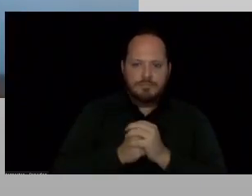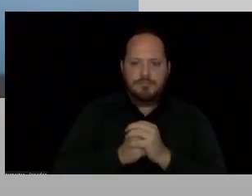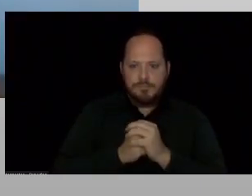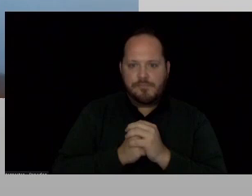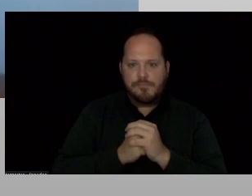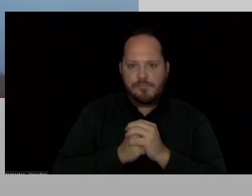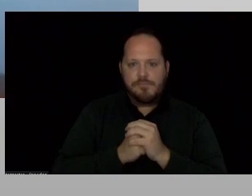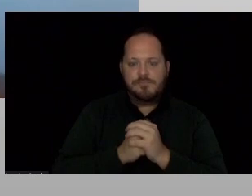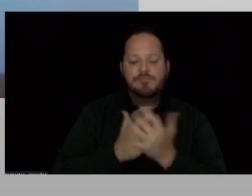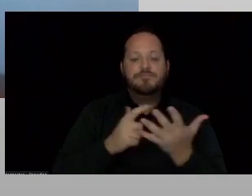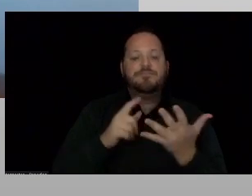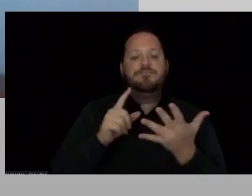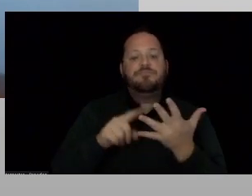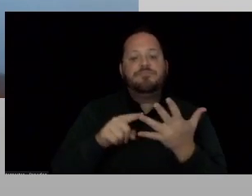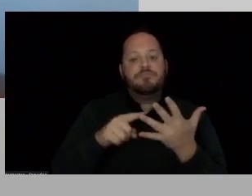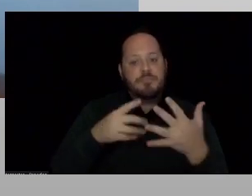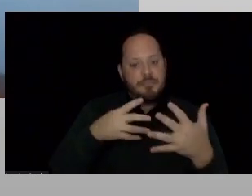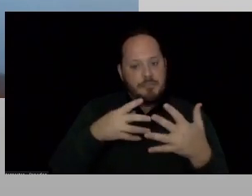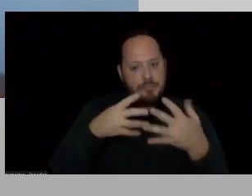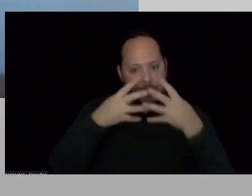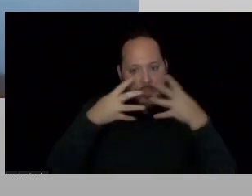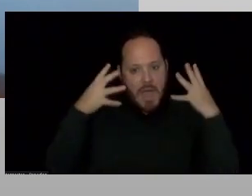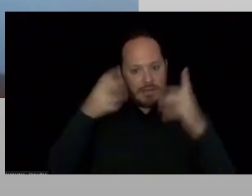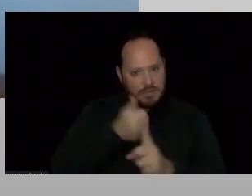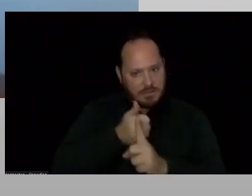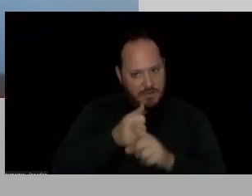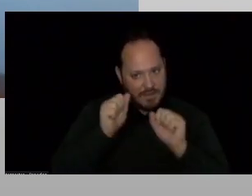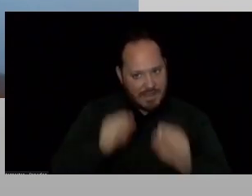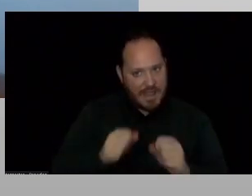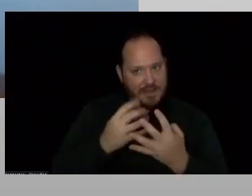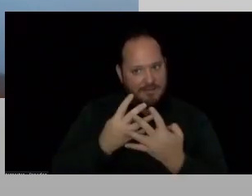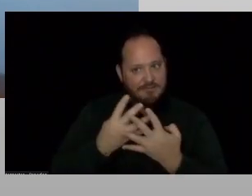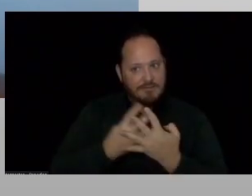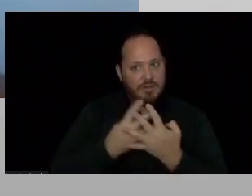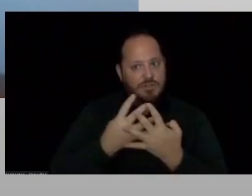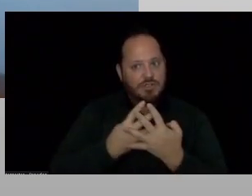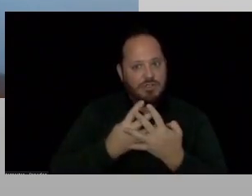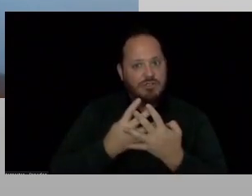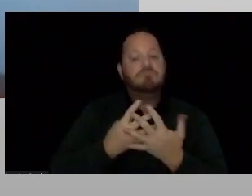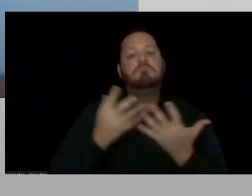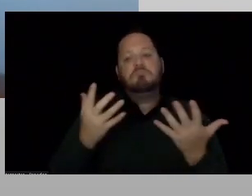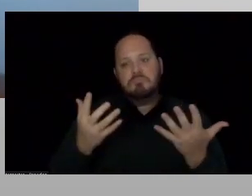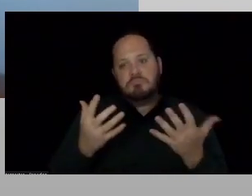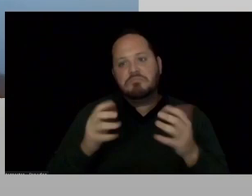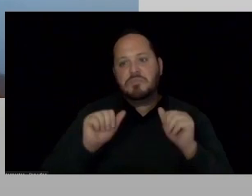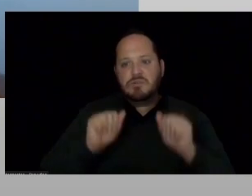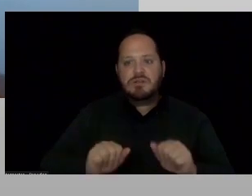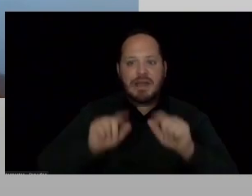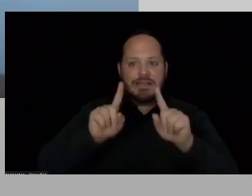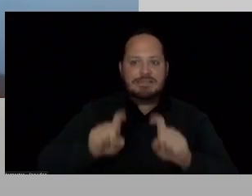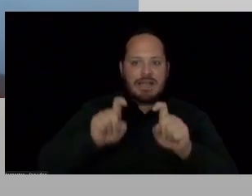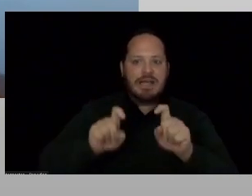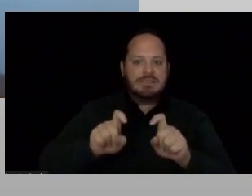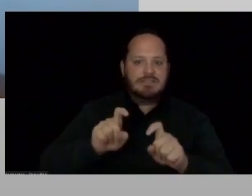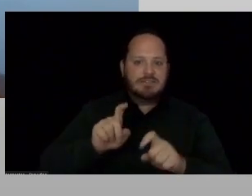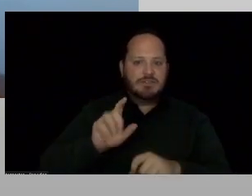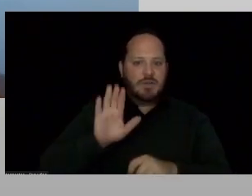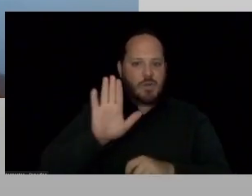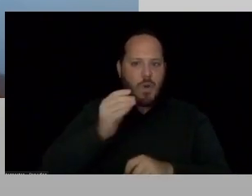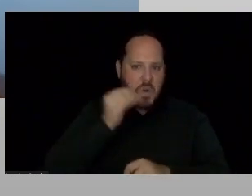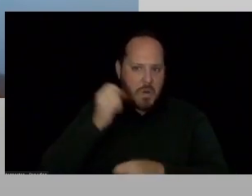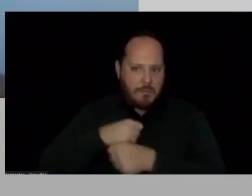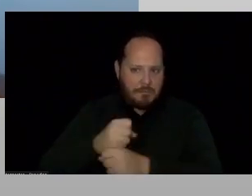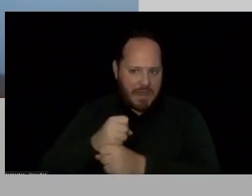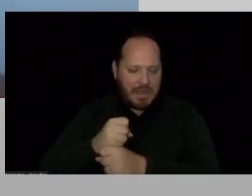to filter. And this is something that's really difficult to test with do-it-yourself masks. We do know that tightly